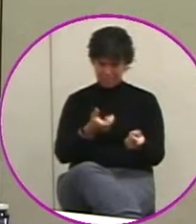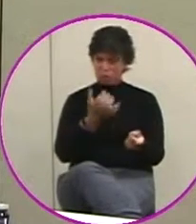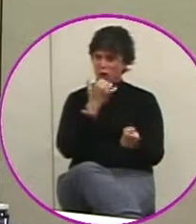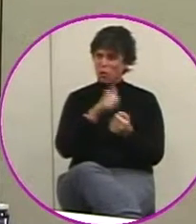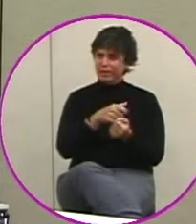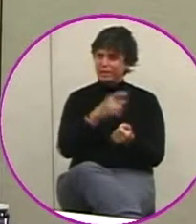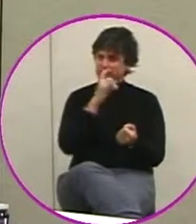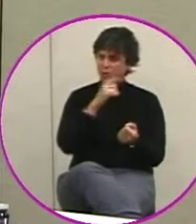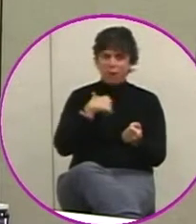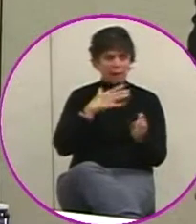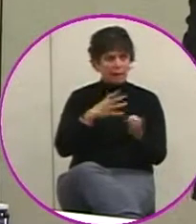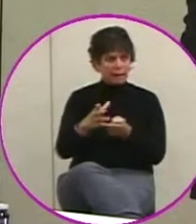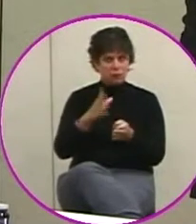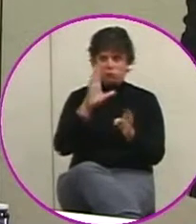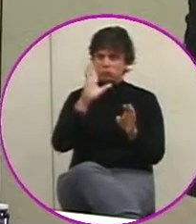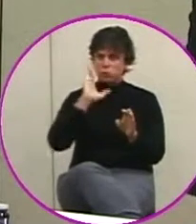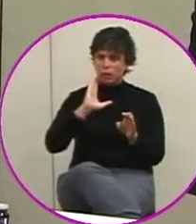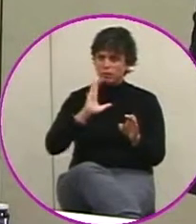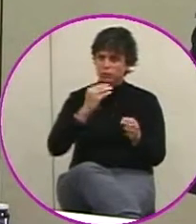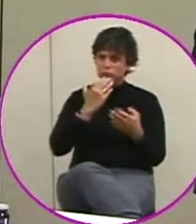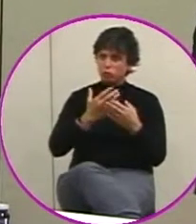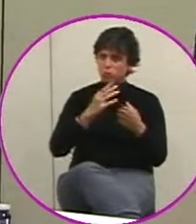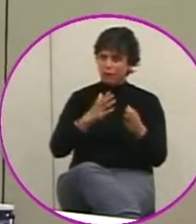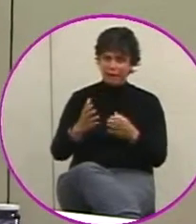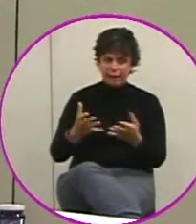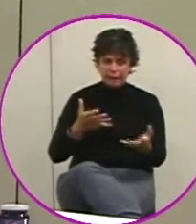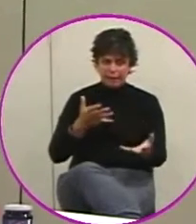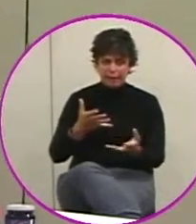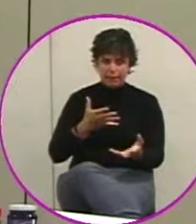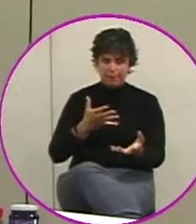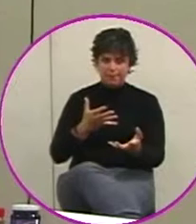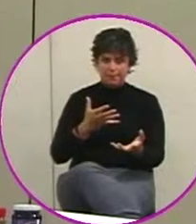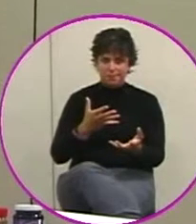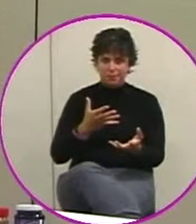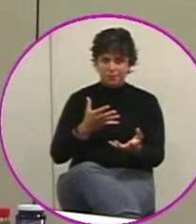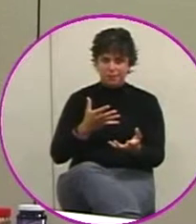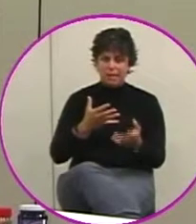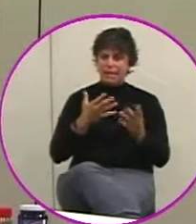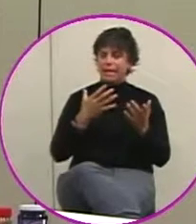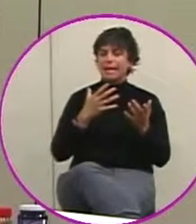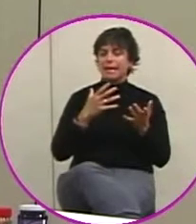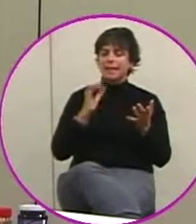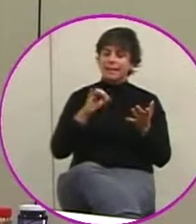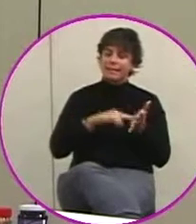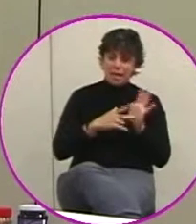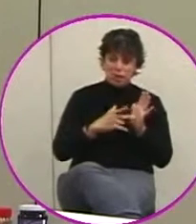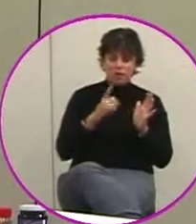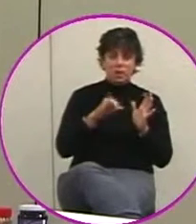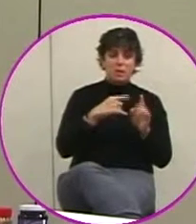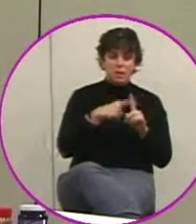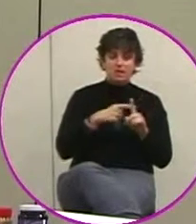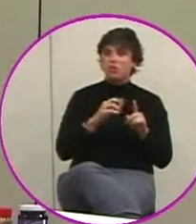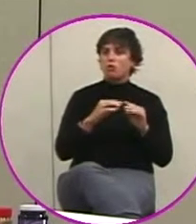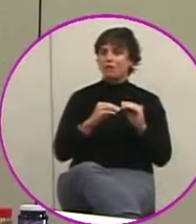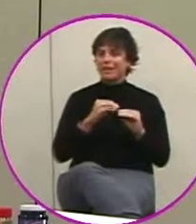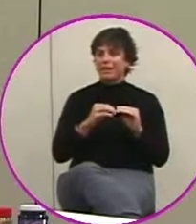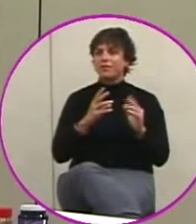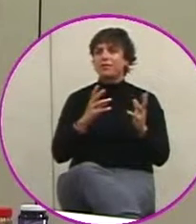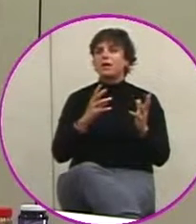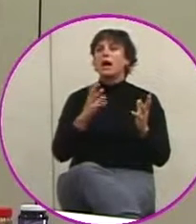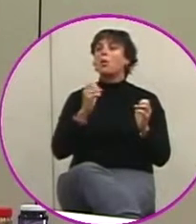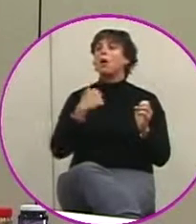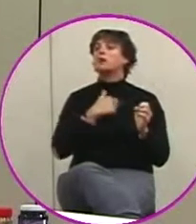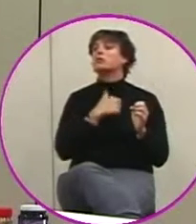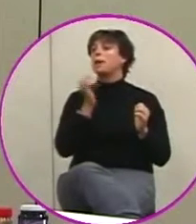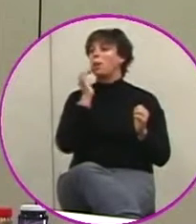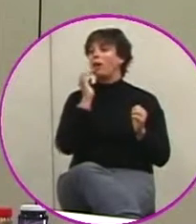plan. It was a really great plan. We intended it to be a positive or a corrective, and it wasn't. I just want us to be aware,